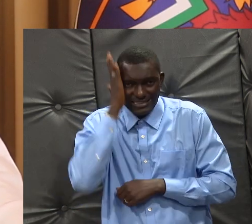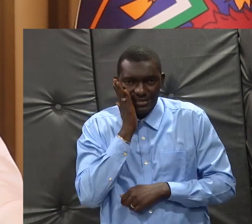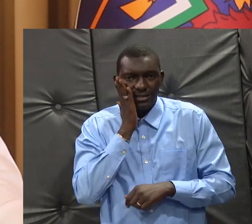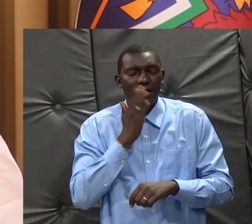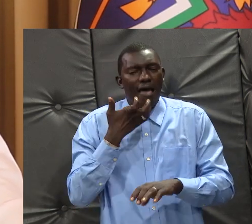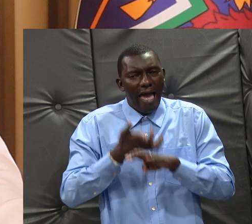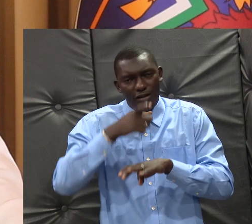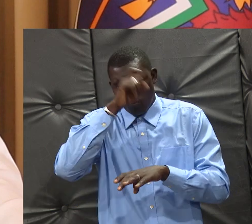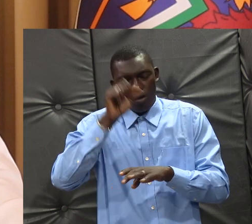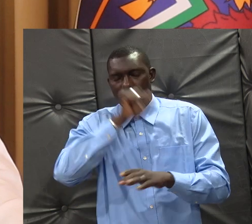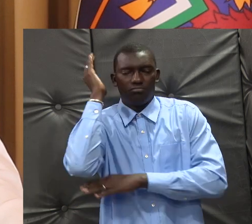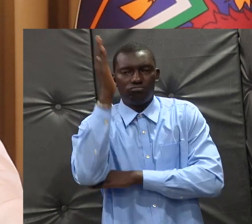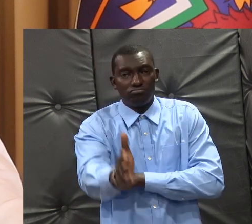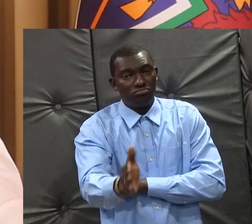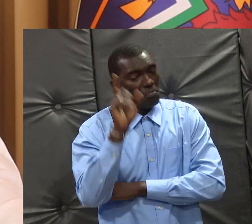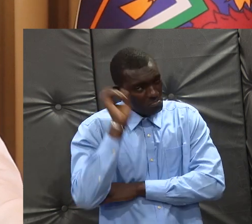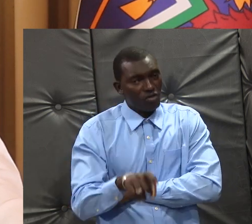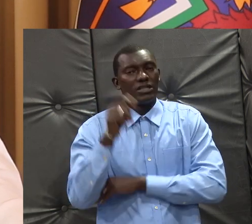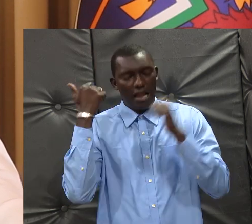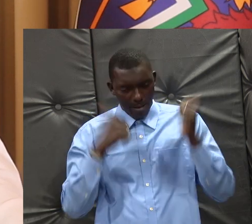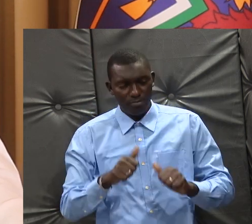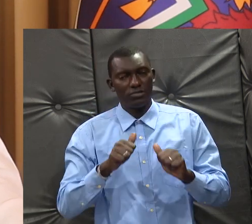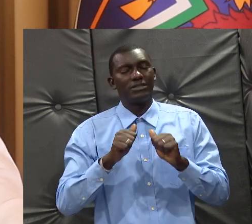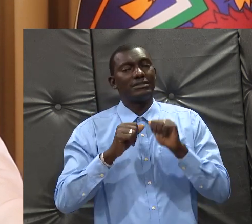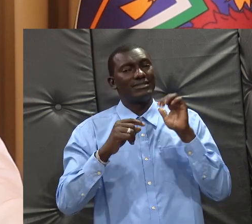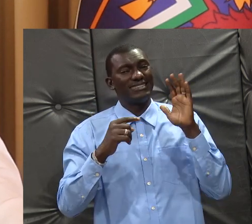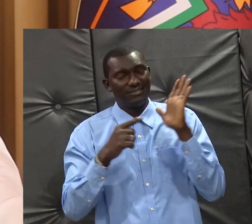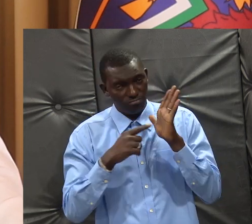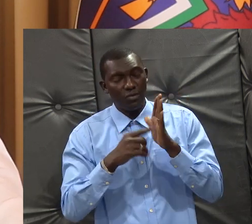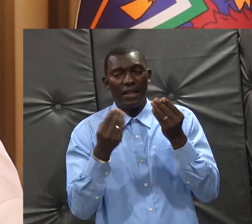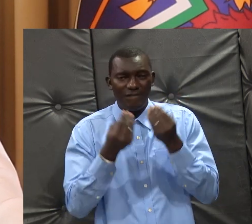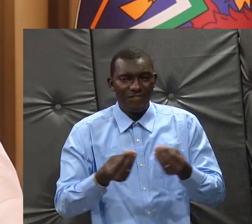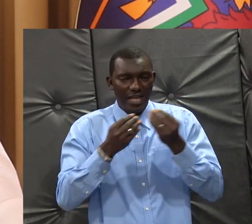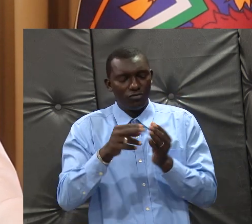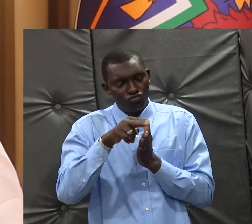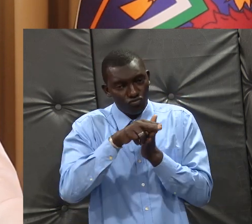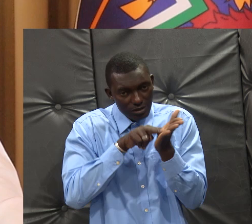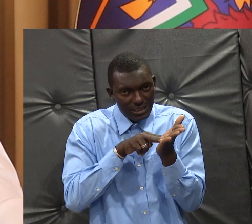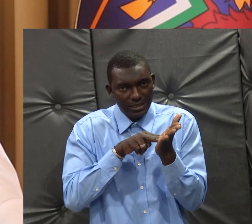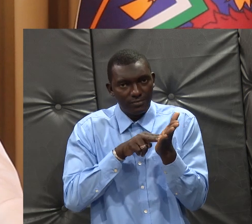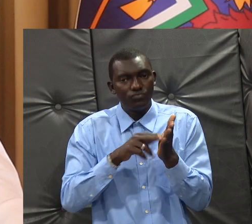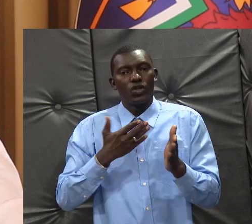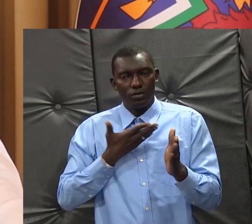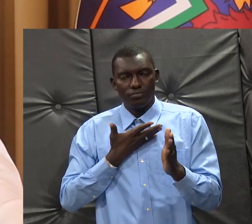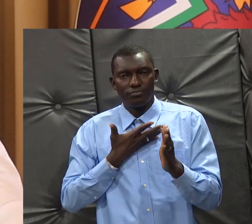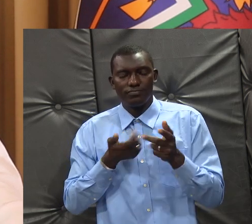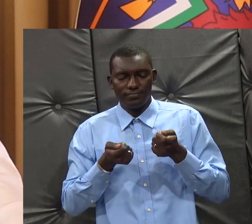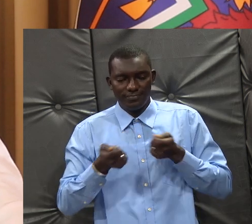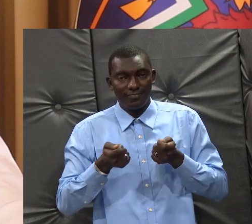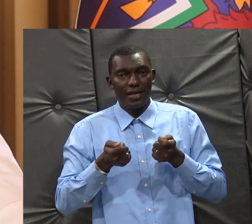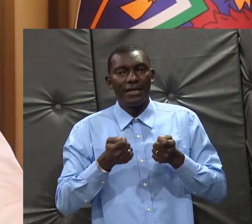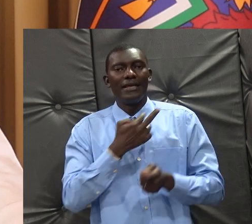as indispensable values needed to harness religious tolerance for